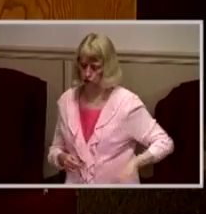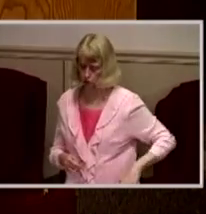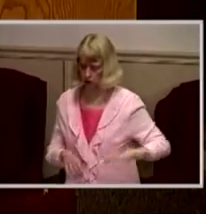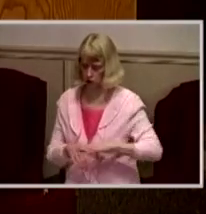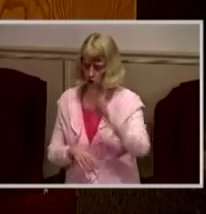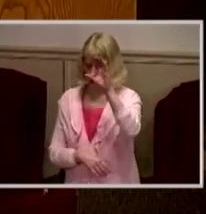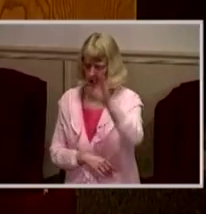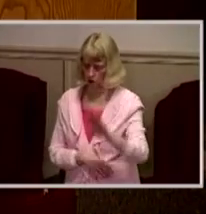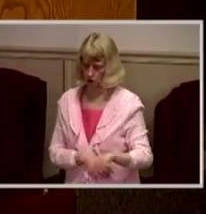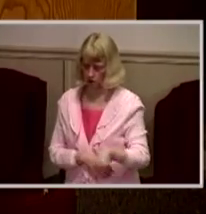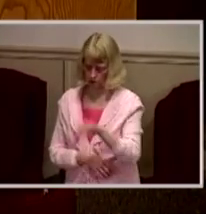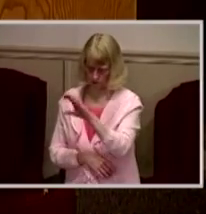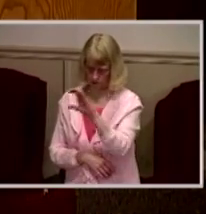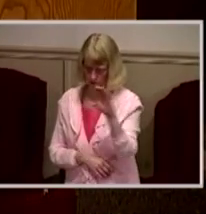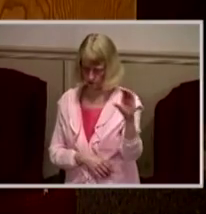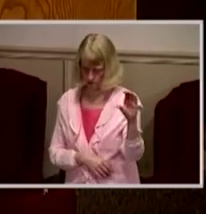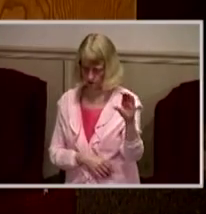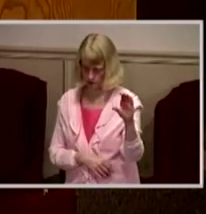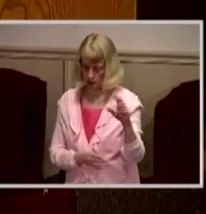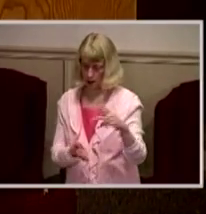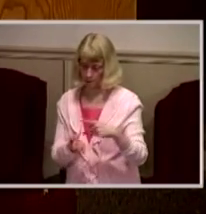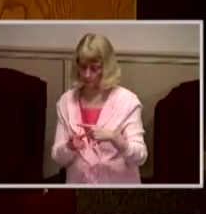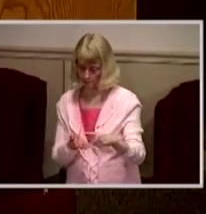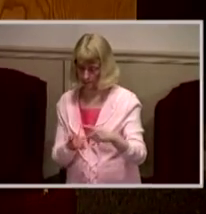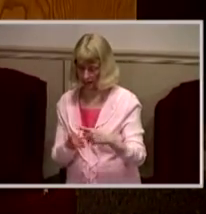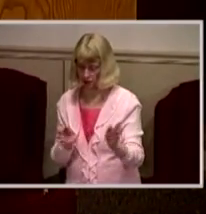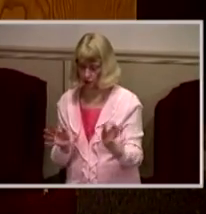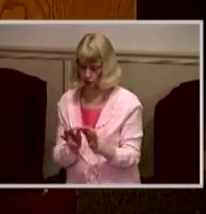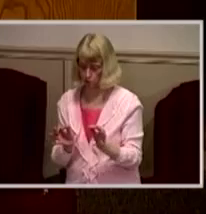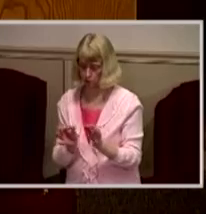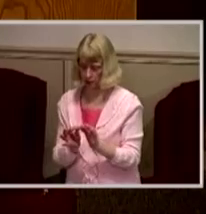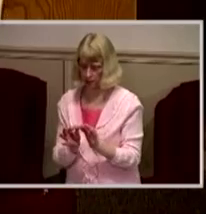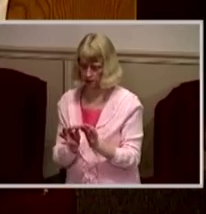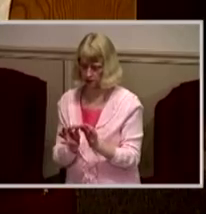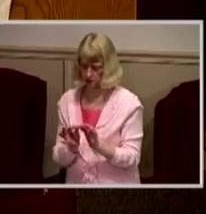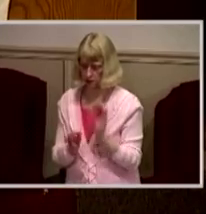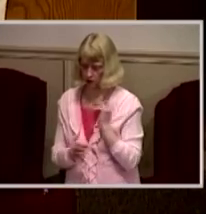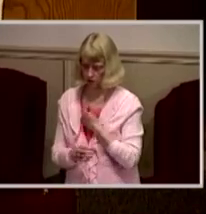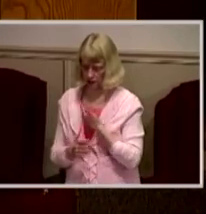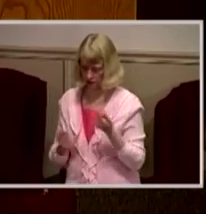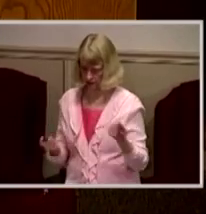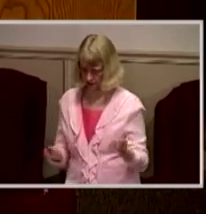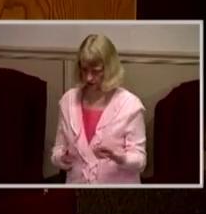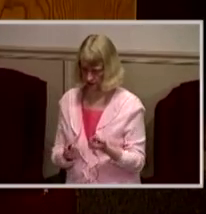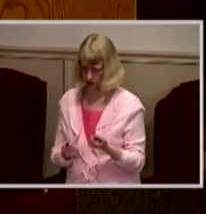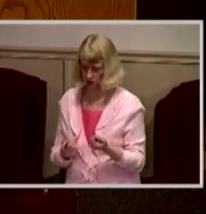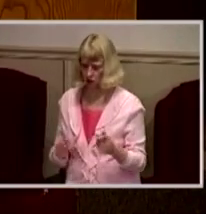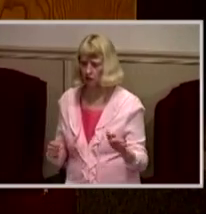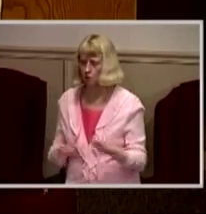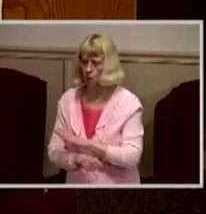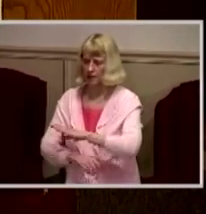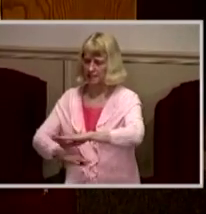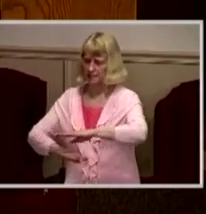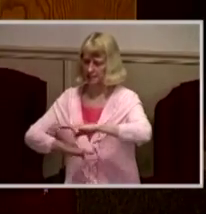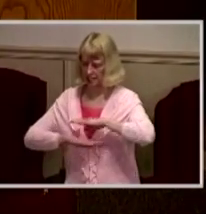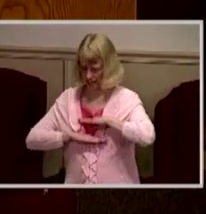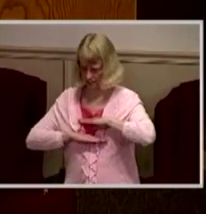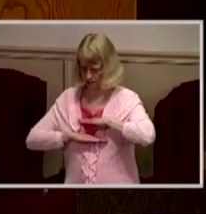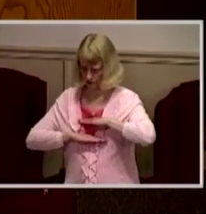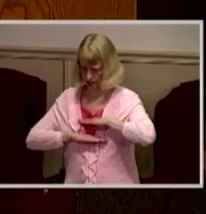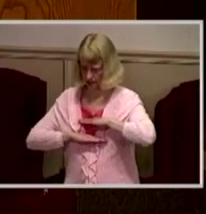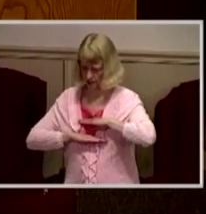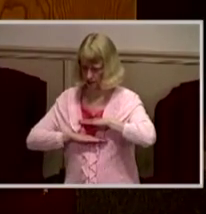on the cross not only paid the price of our sin, which is death, but fully satisfied the